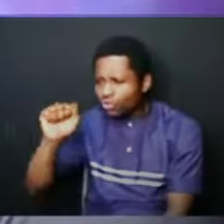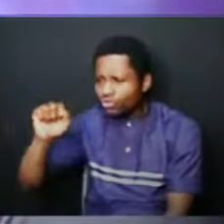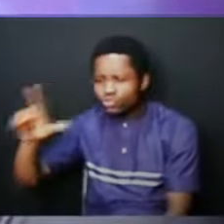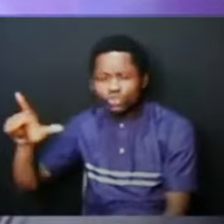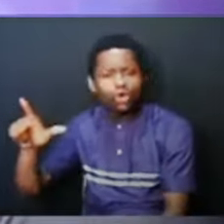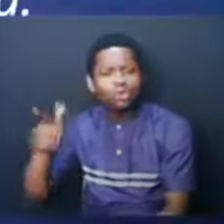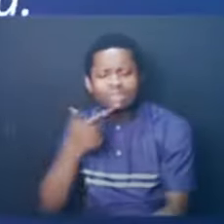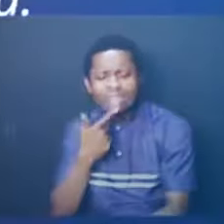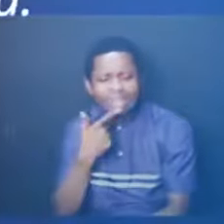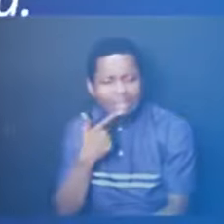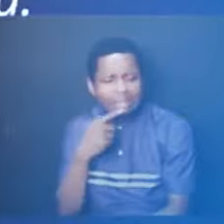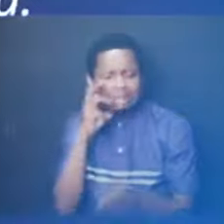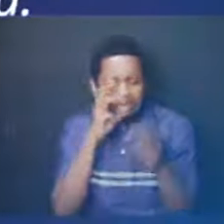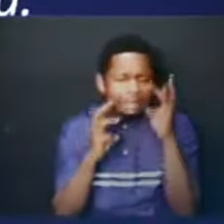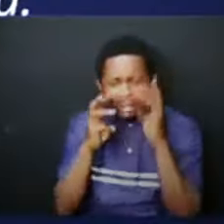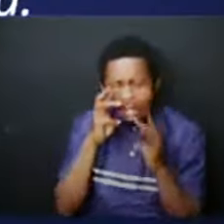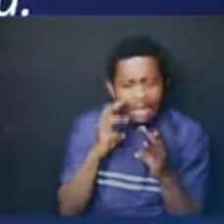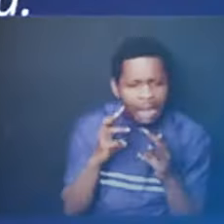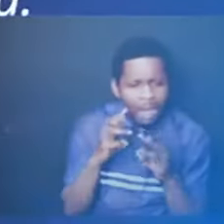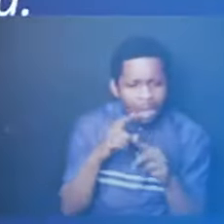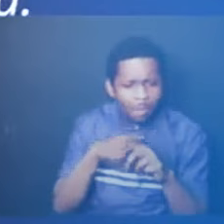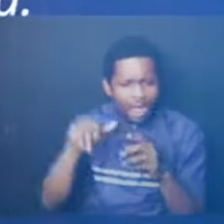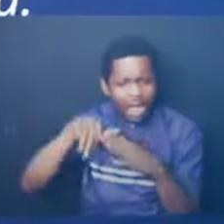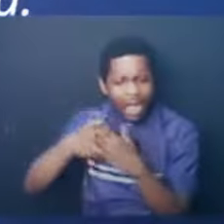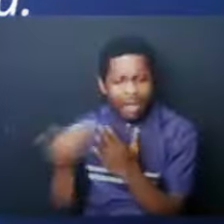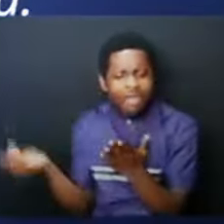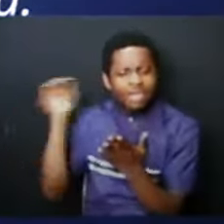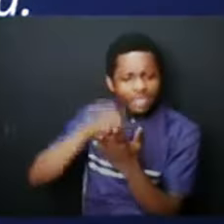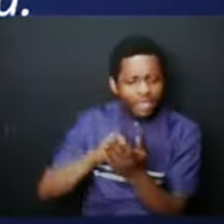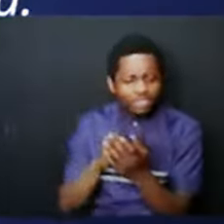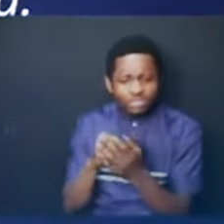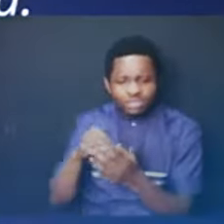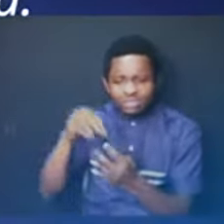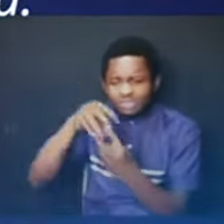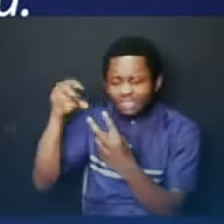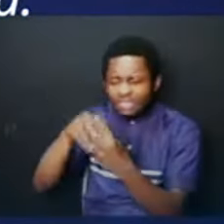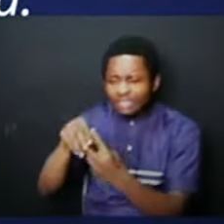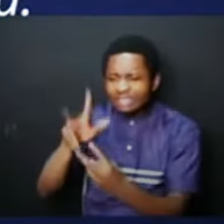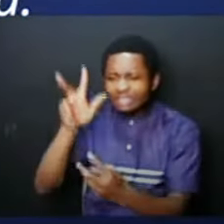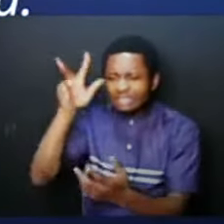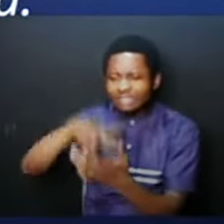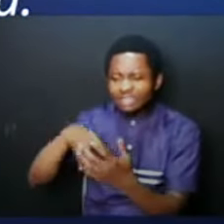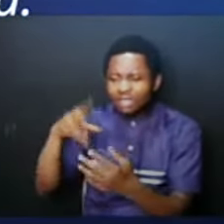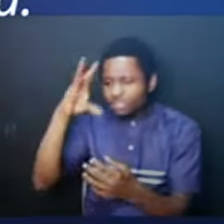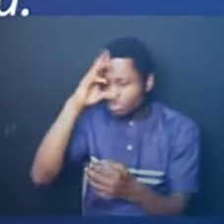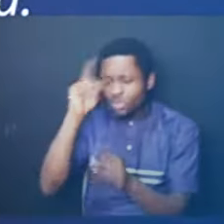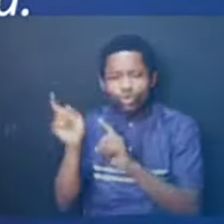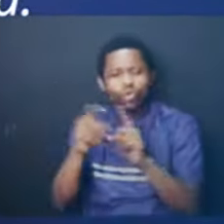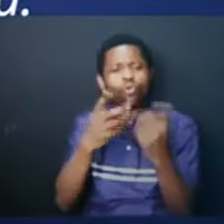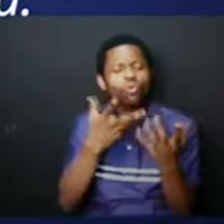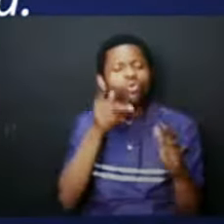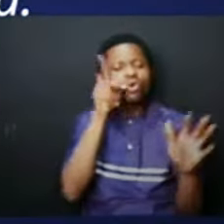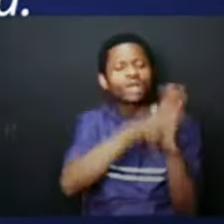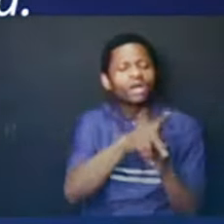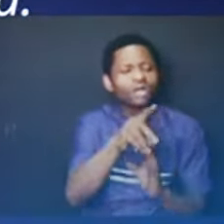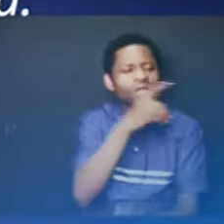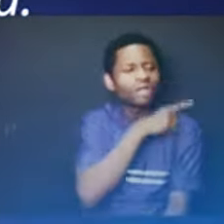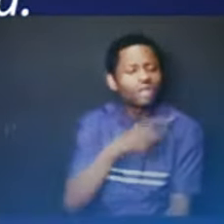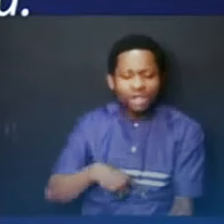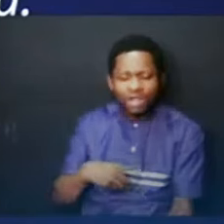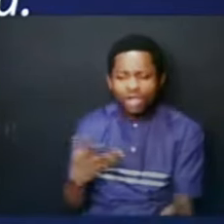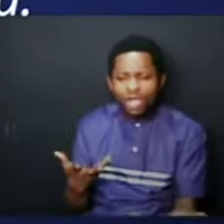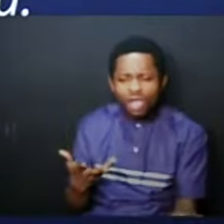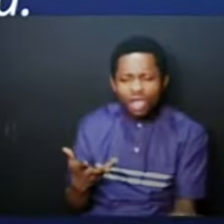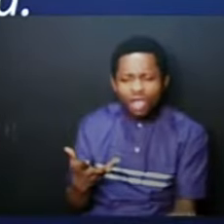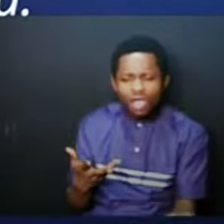bitter people deceive you. Now, okay, kind you mum you know it kind of solo t baby David Shepherd or no abu ni